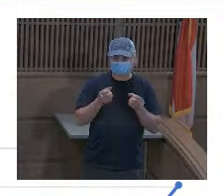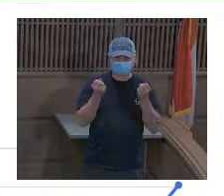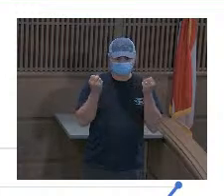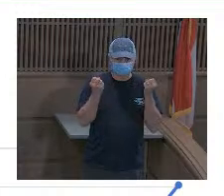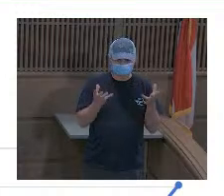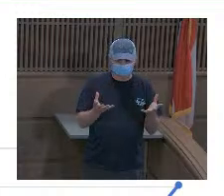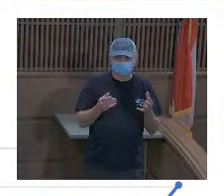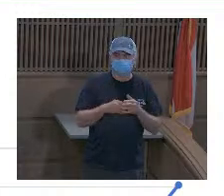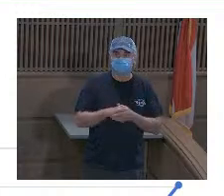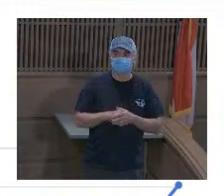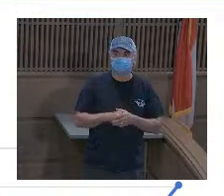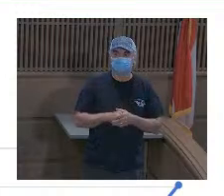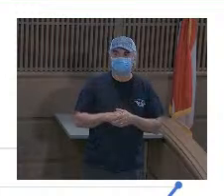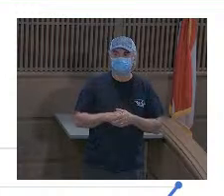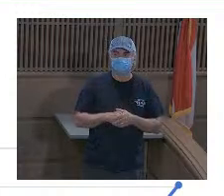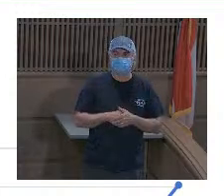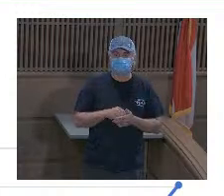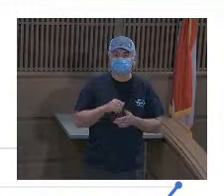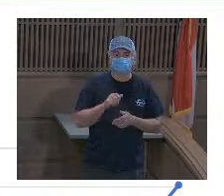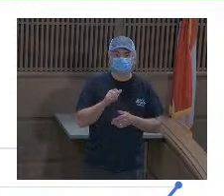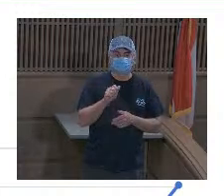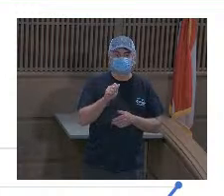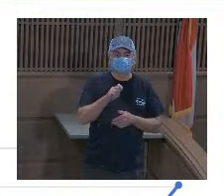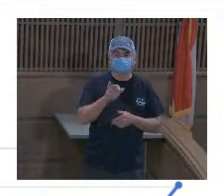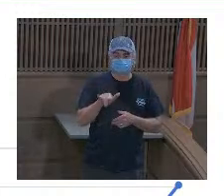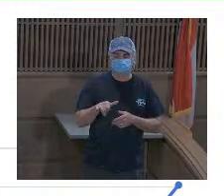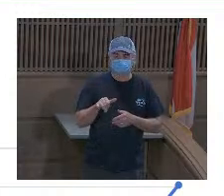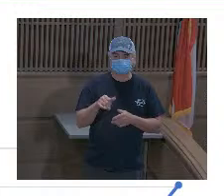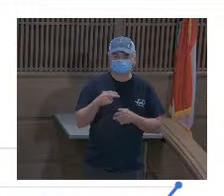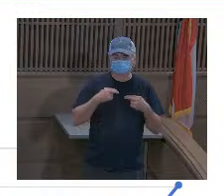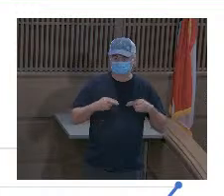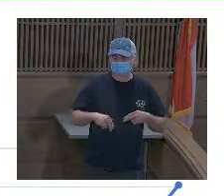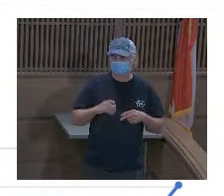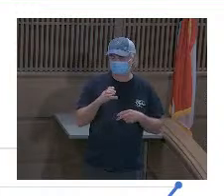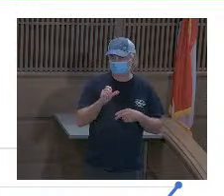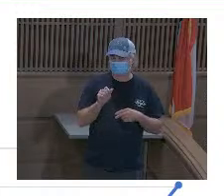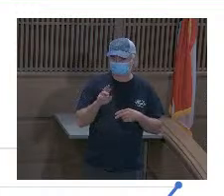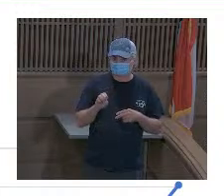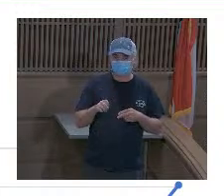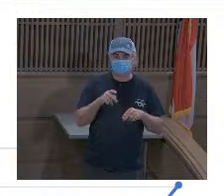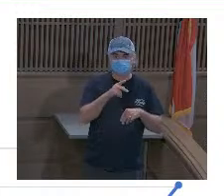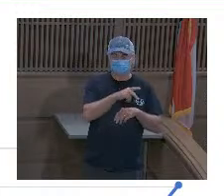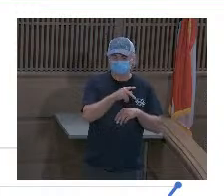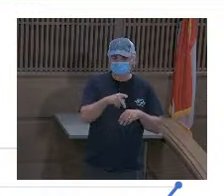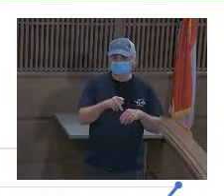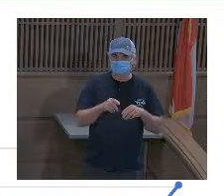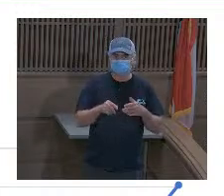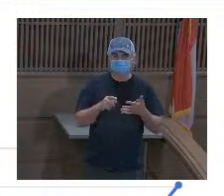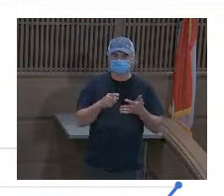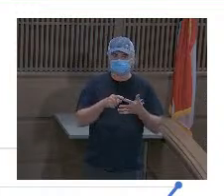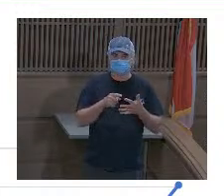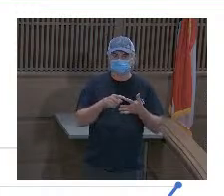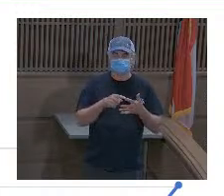The sites would be Albany Area Primary Health Care, Phoebe Putney,